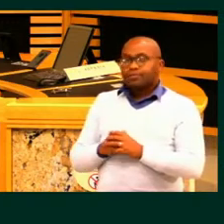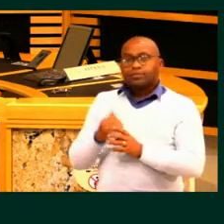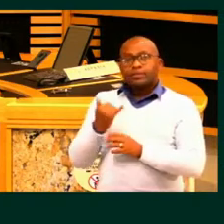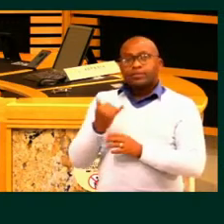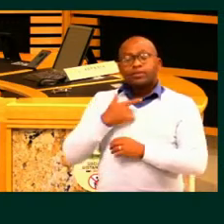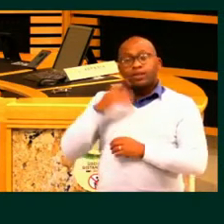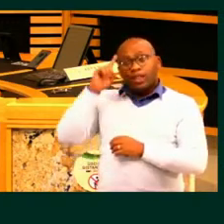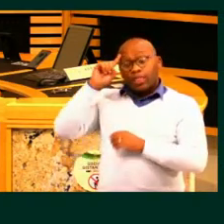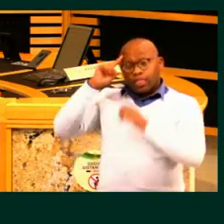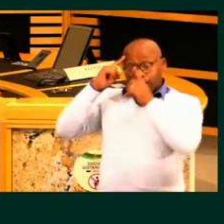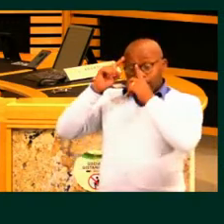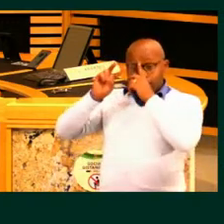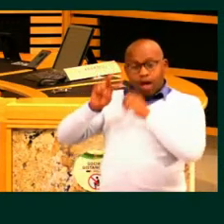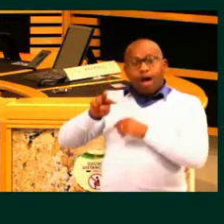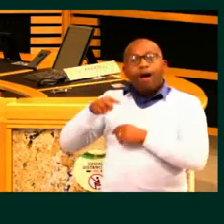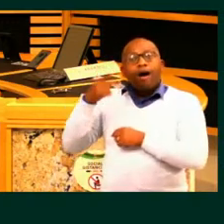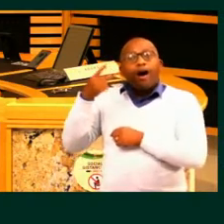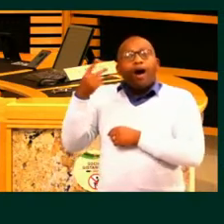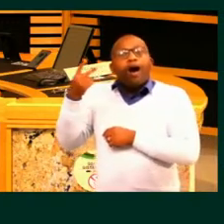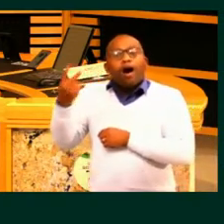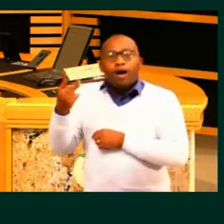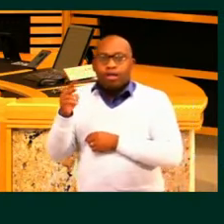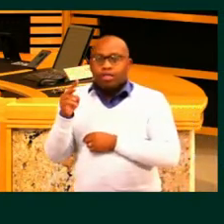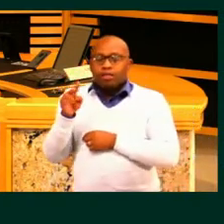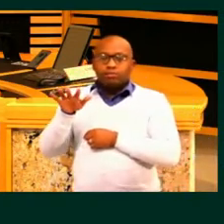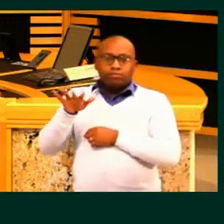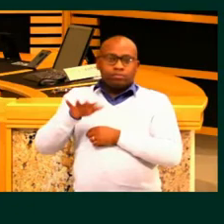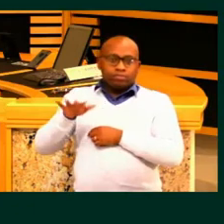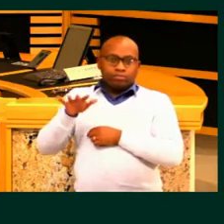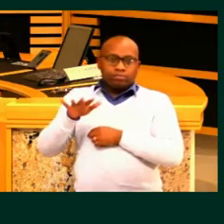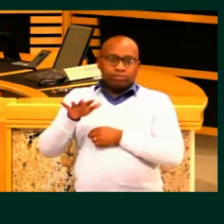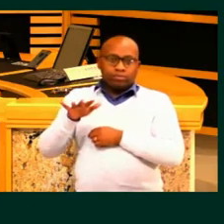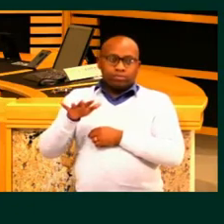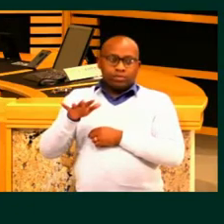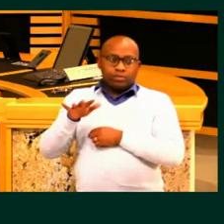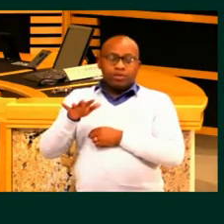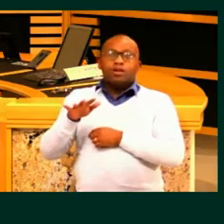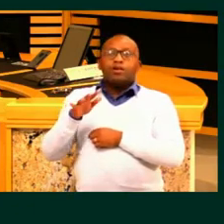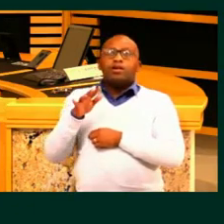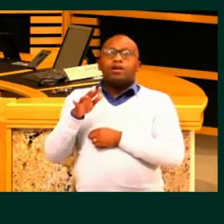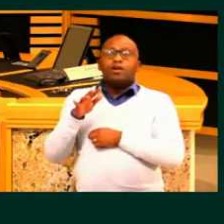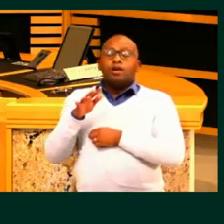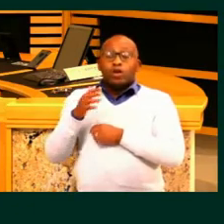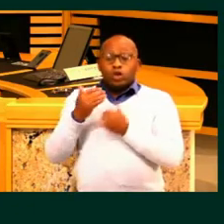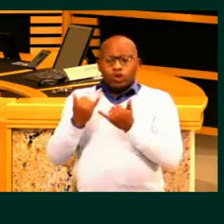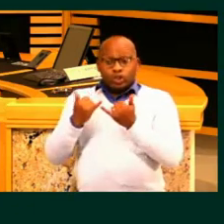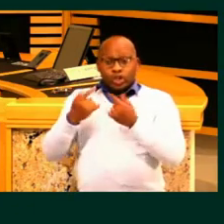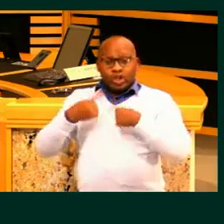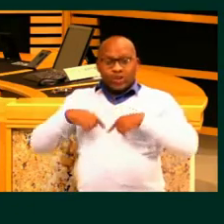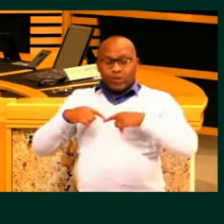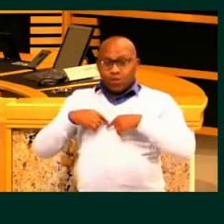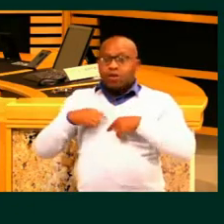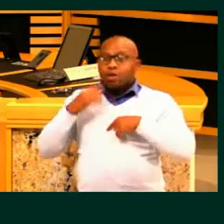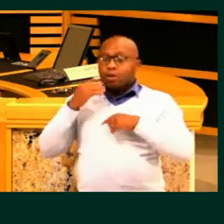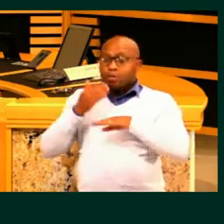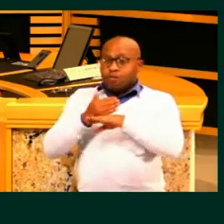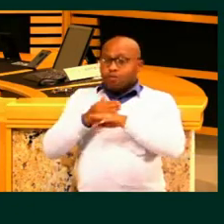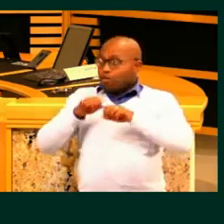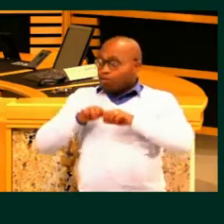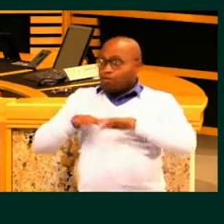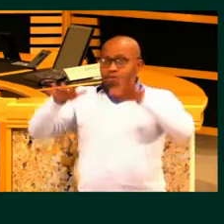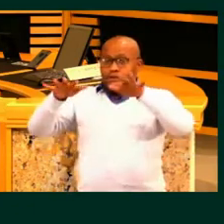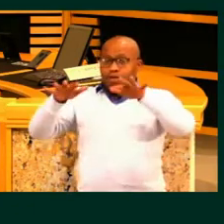aspect as just as a warning short for the members as we go out today let's take an example of do Senor